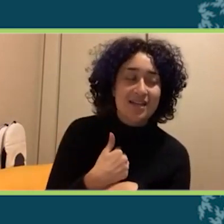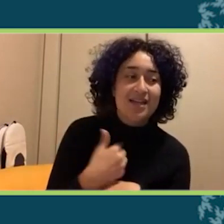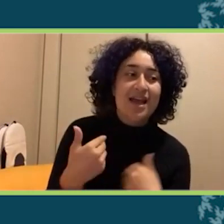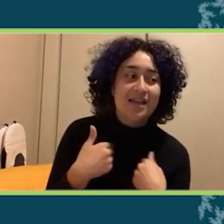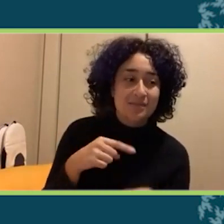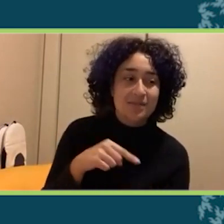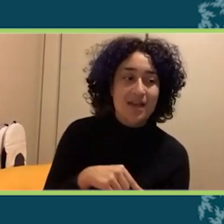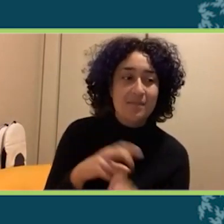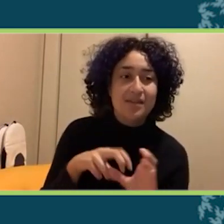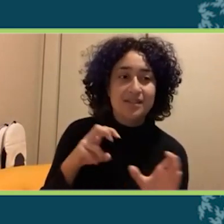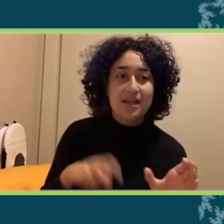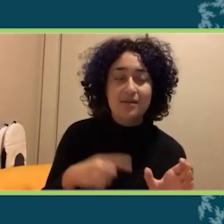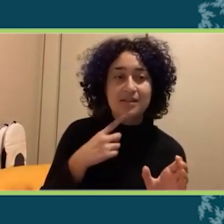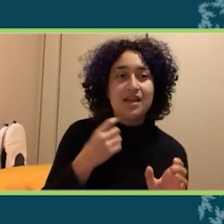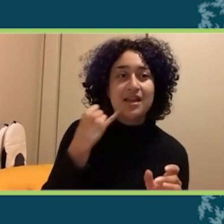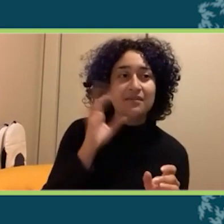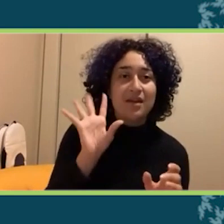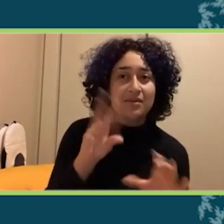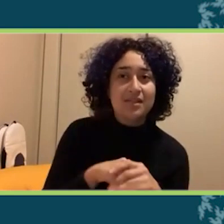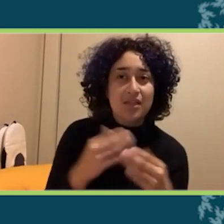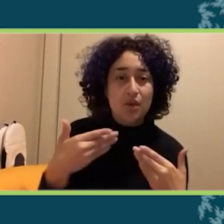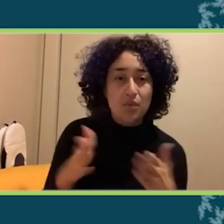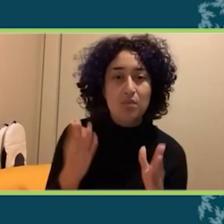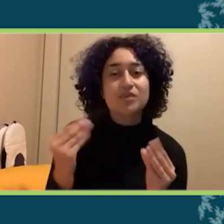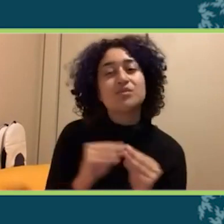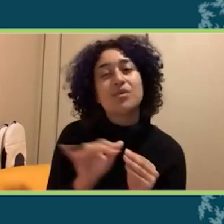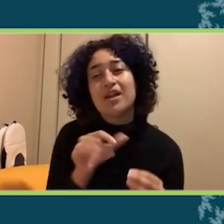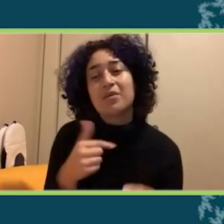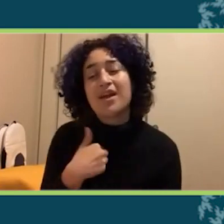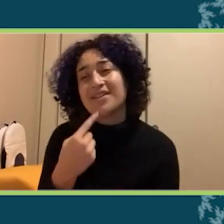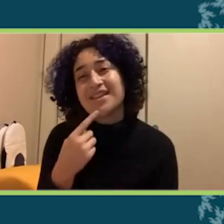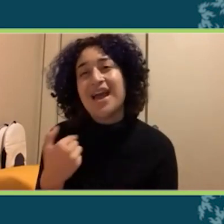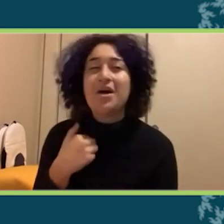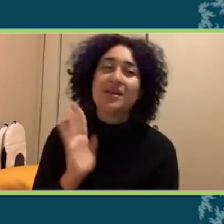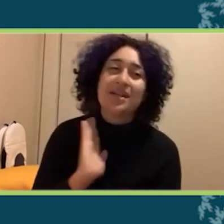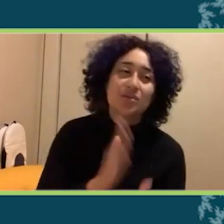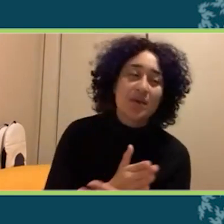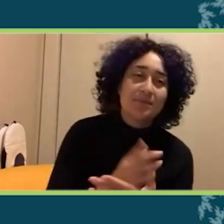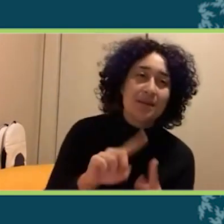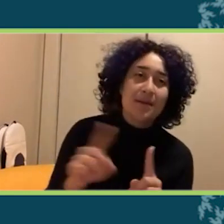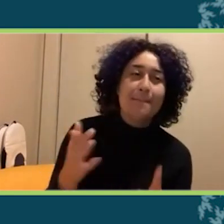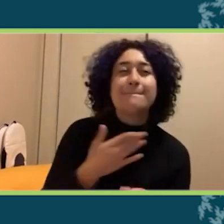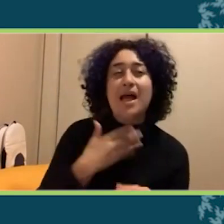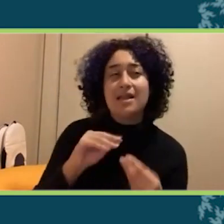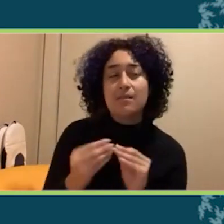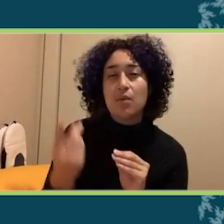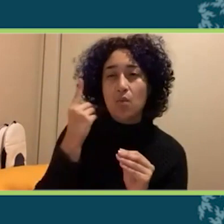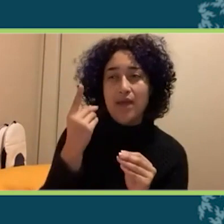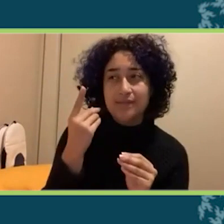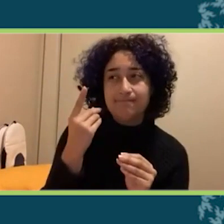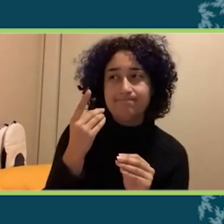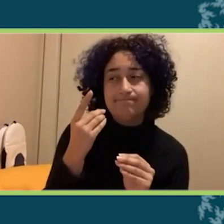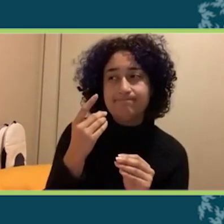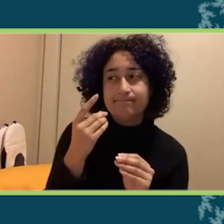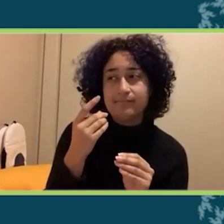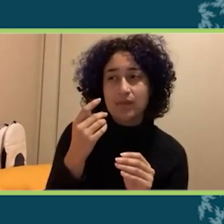back and I was like, if I was actually in that room, like this is more like what I would say, that I would interrupt it. But like my number one concern is like,